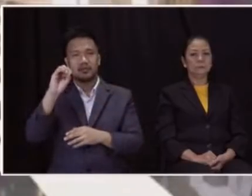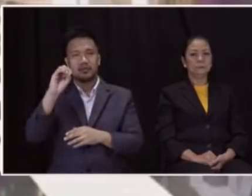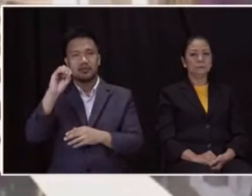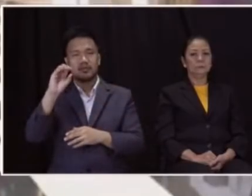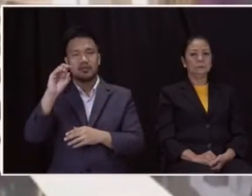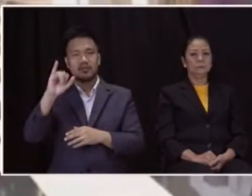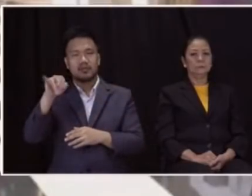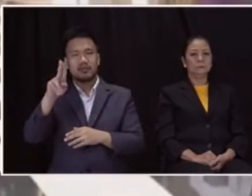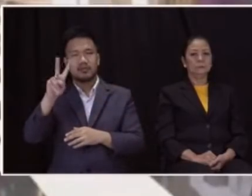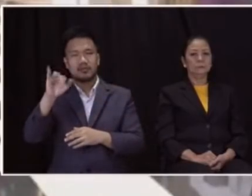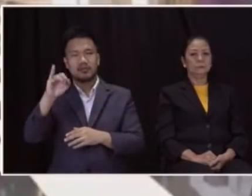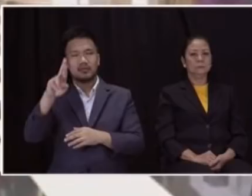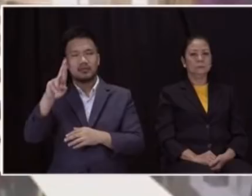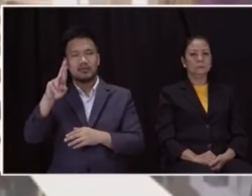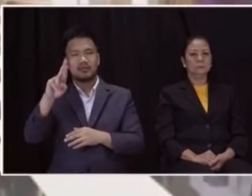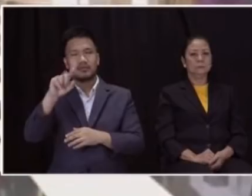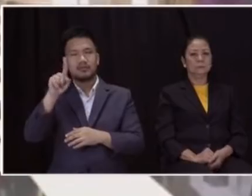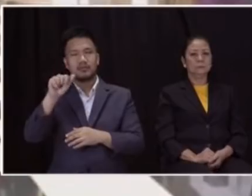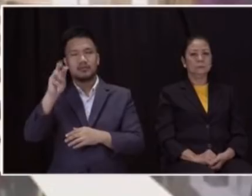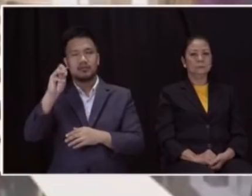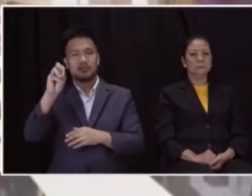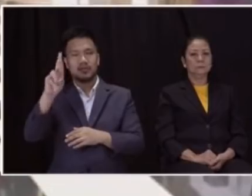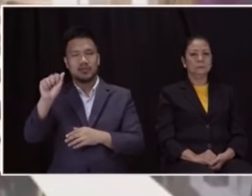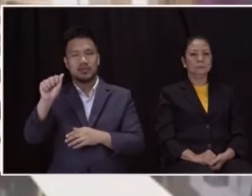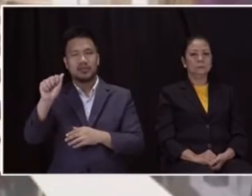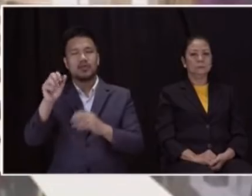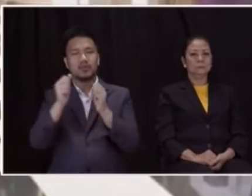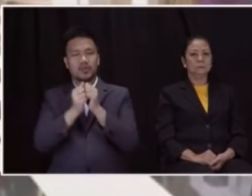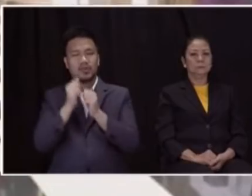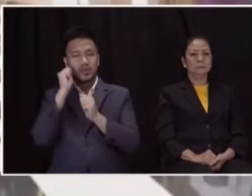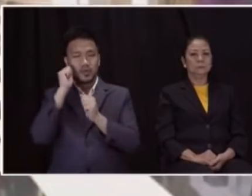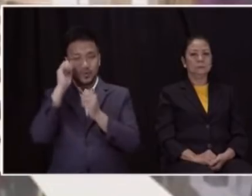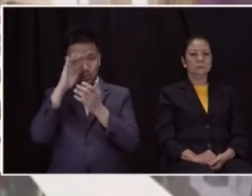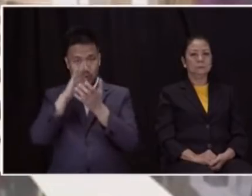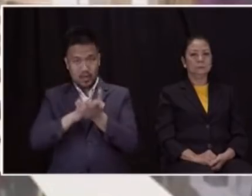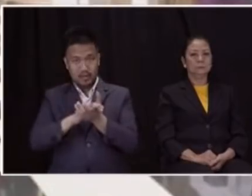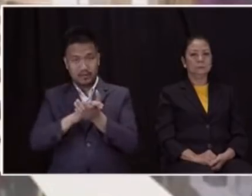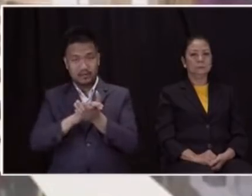wife, Mrs. Kerry Neri Zamora.